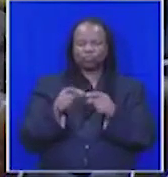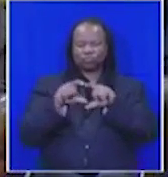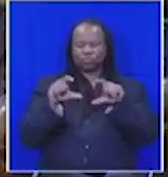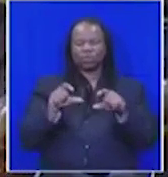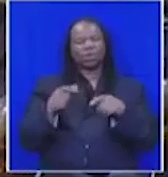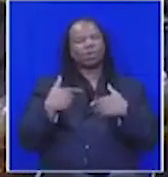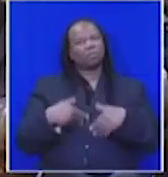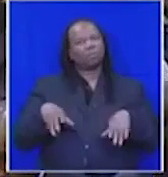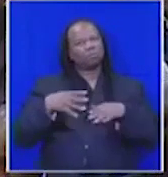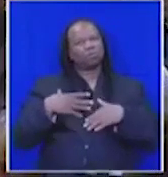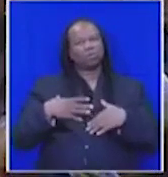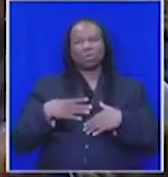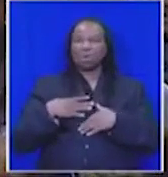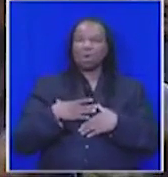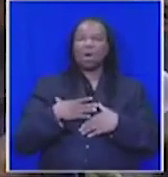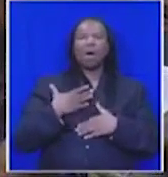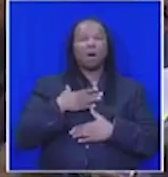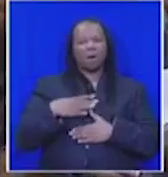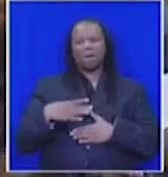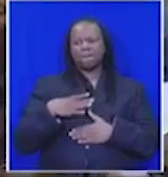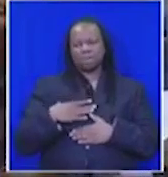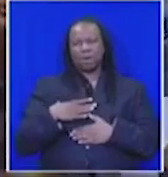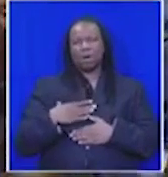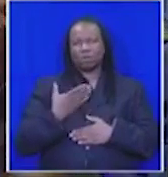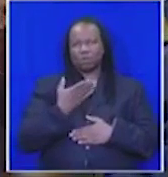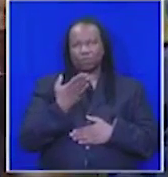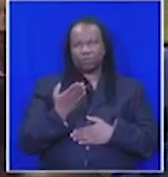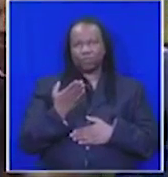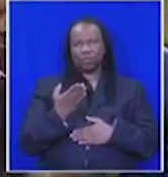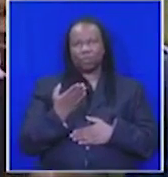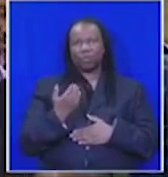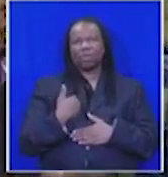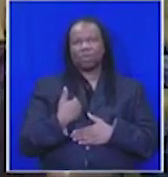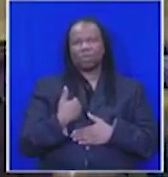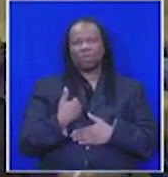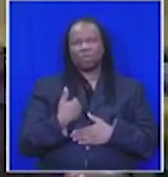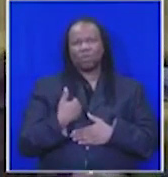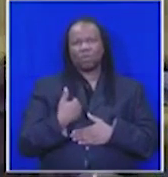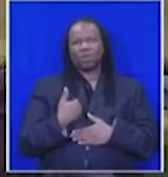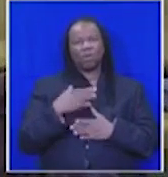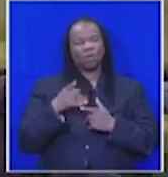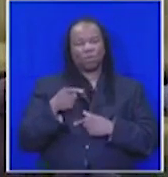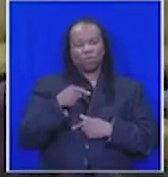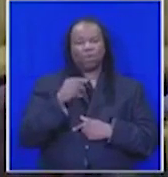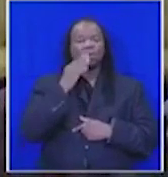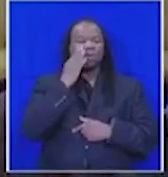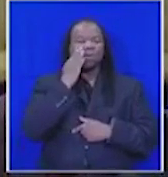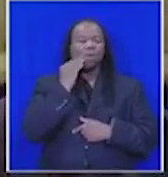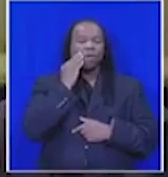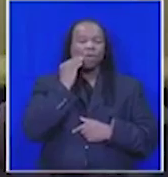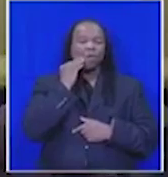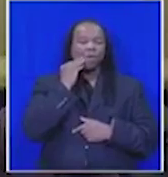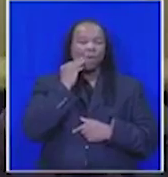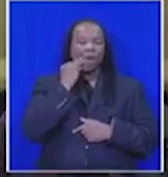mevrou. Want Mr. van ons Oudelenge is nie enthousiasties on technology